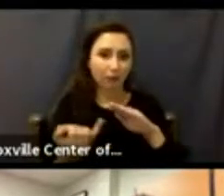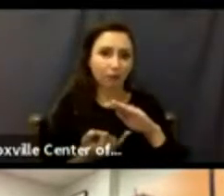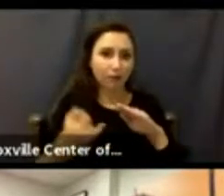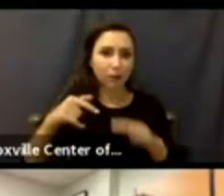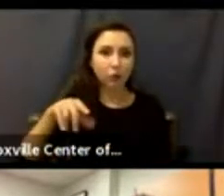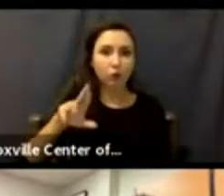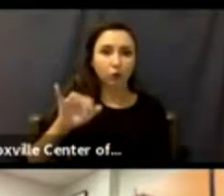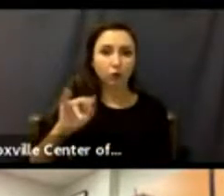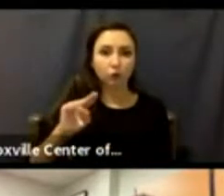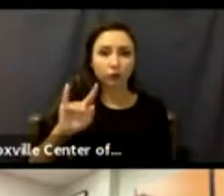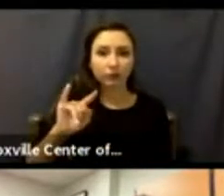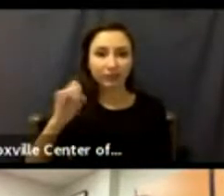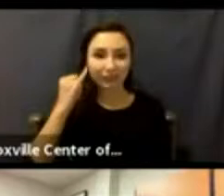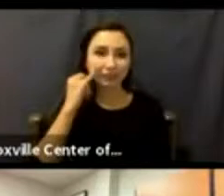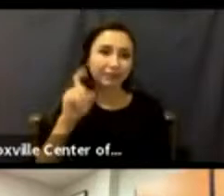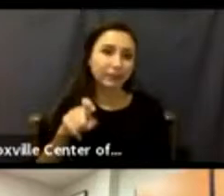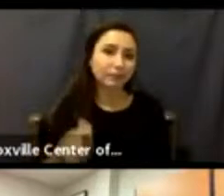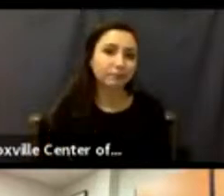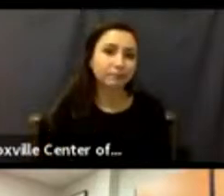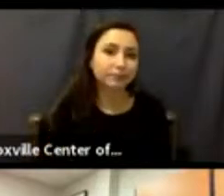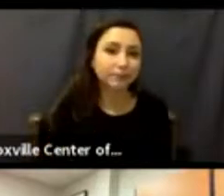as needed.